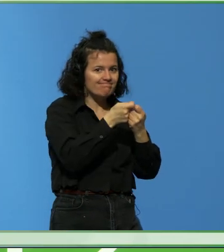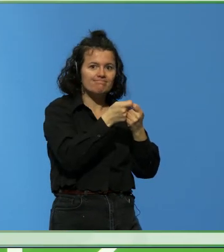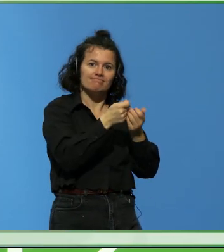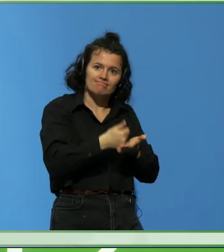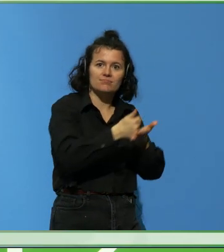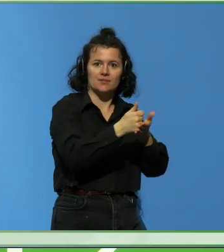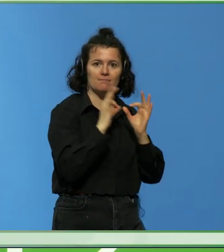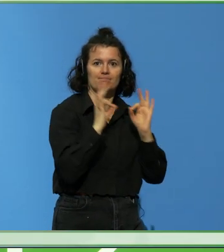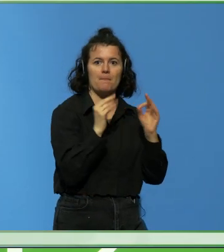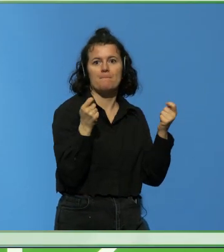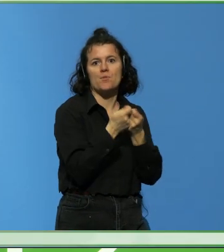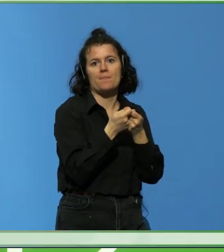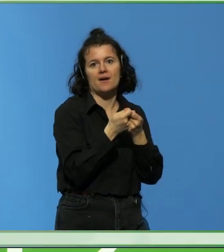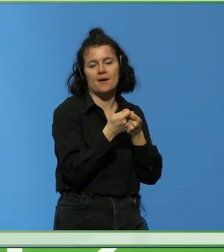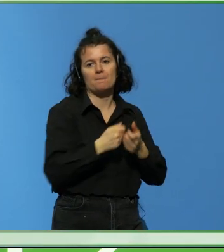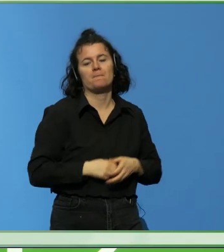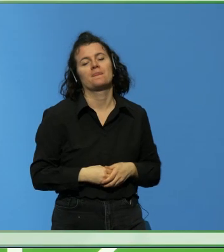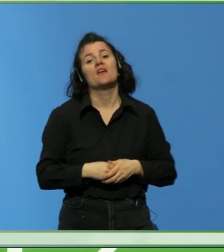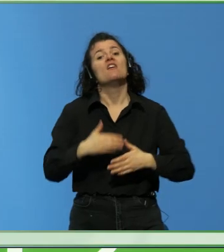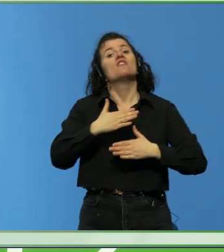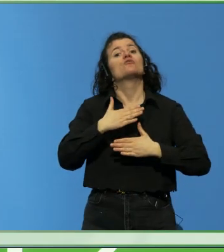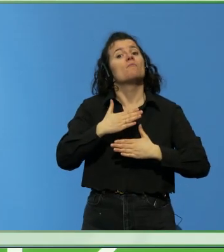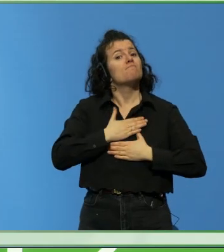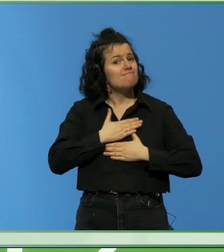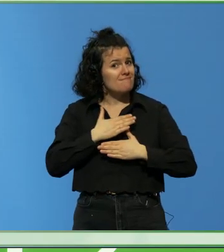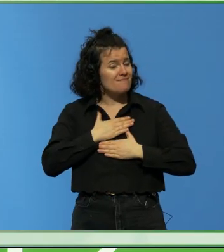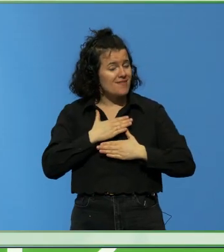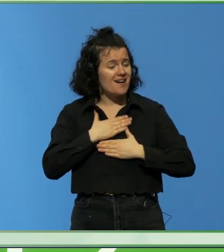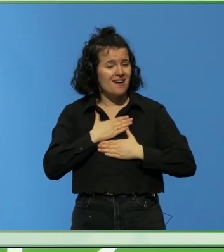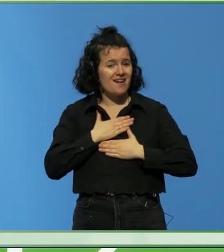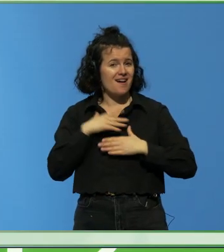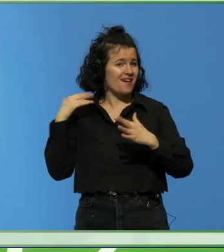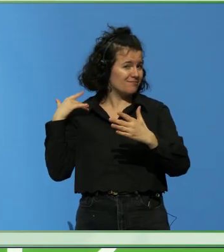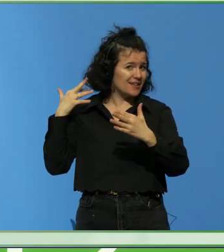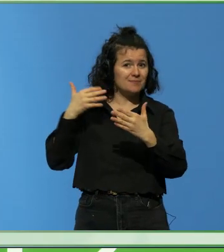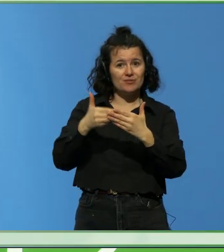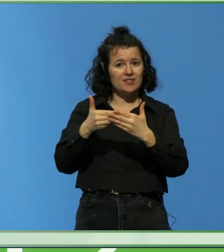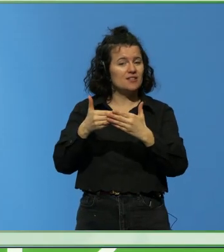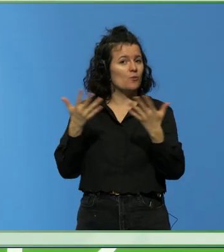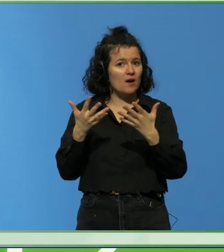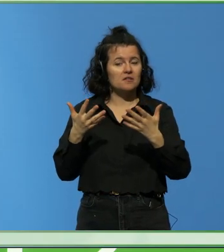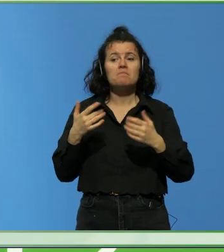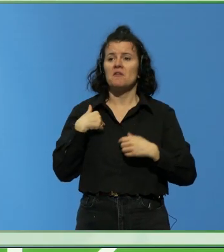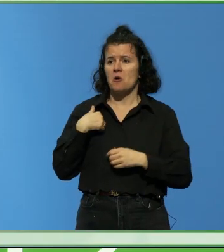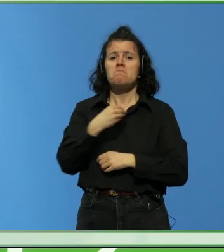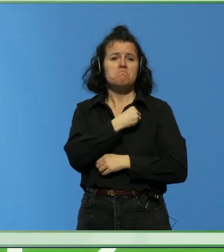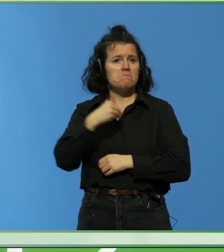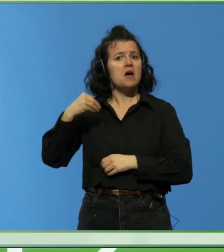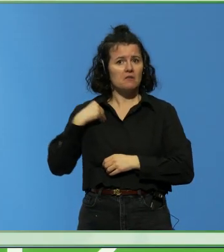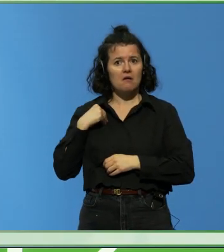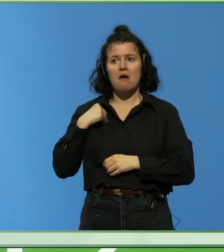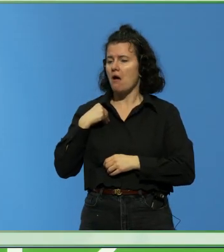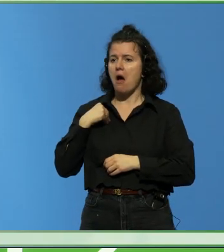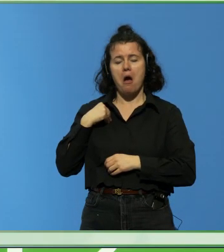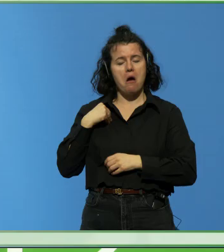experience, I personally had pretty good experience with healthcare professionals in